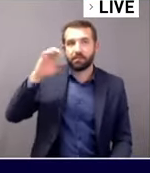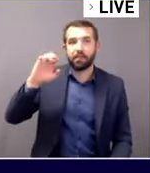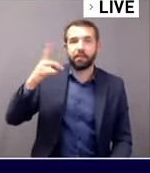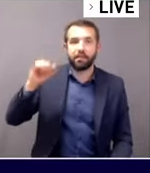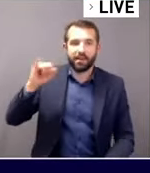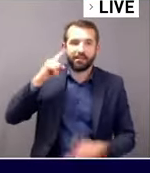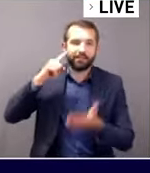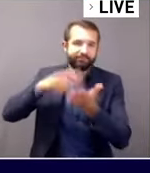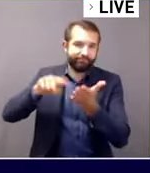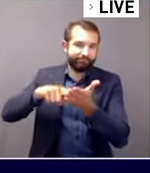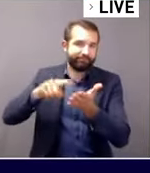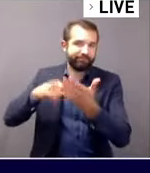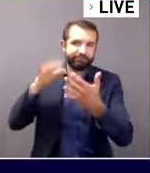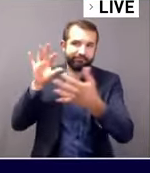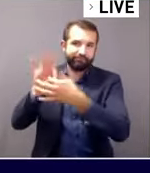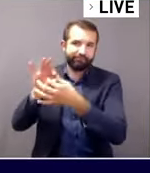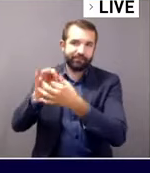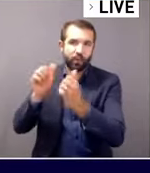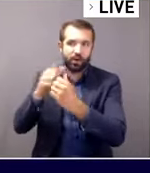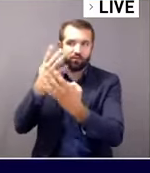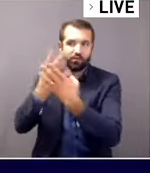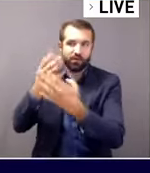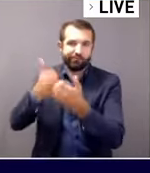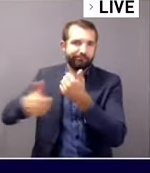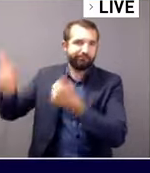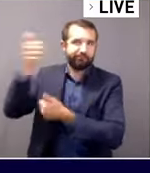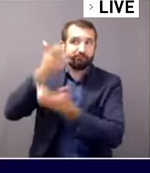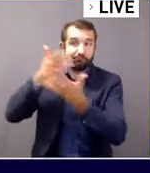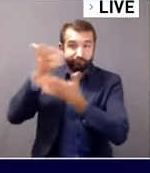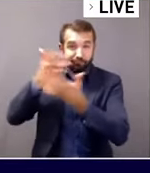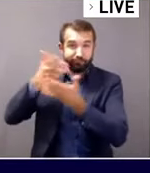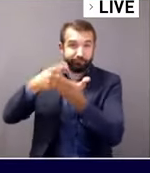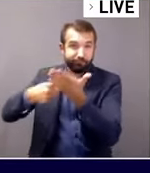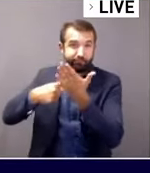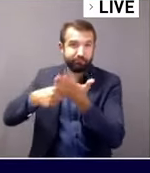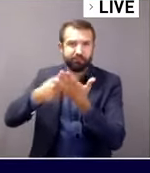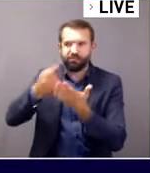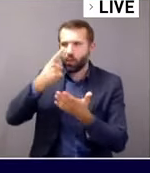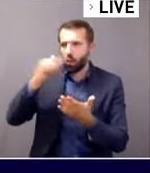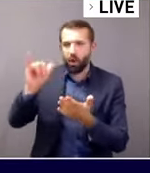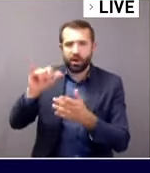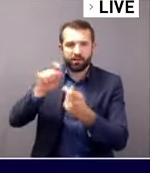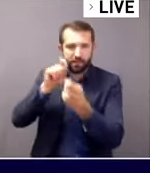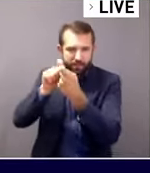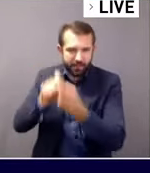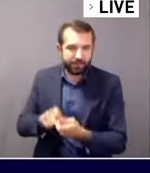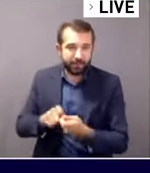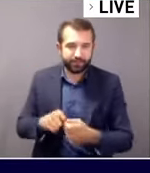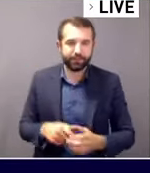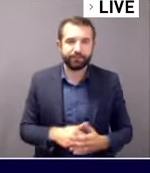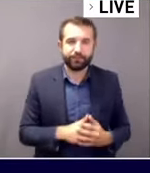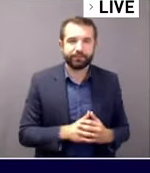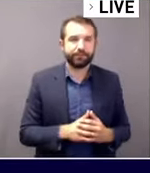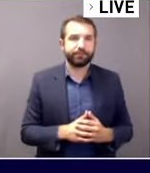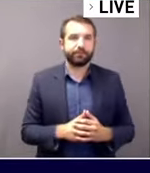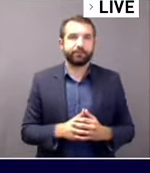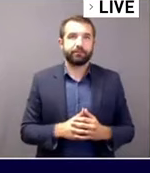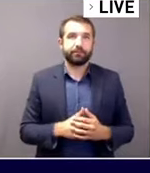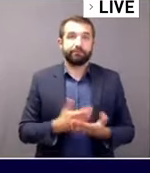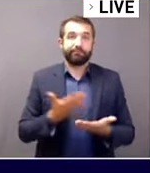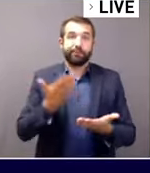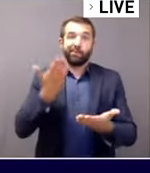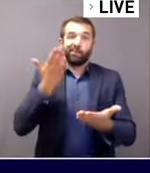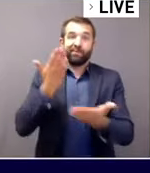today to shore up and get a better understanding of. But I think it's illustrative of the fact that COVID-19 is